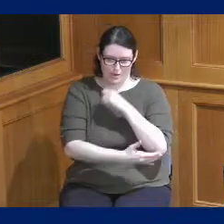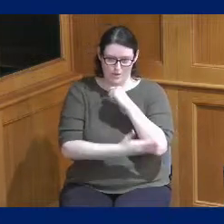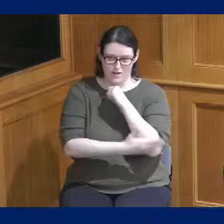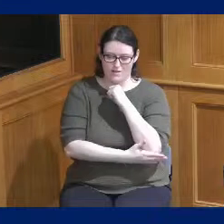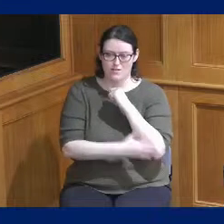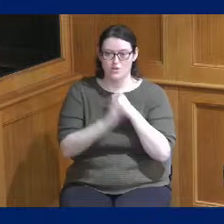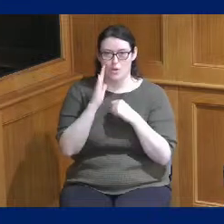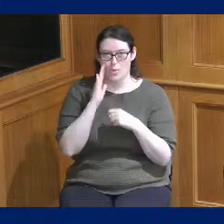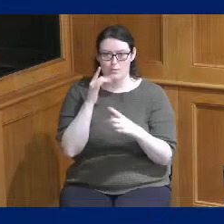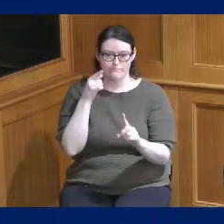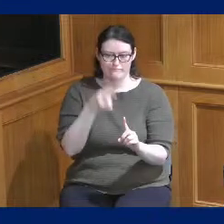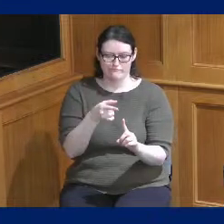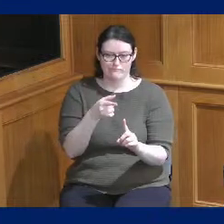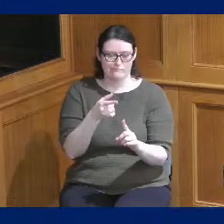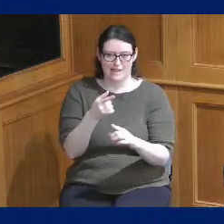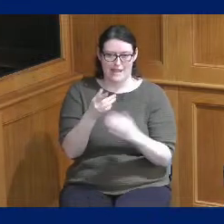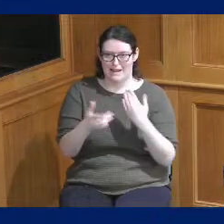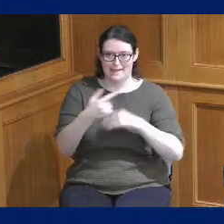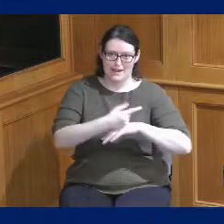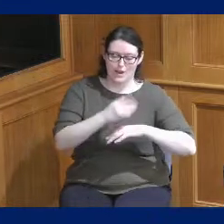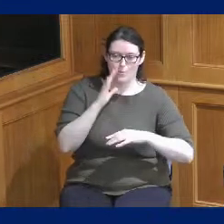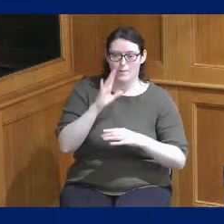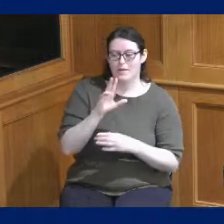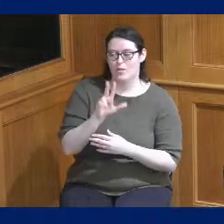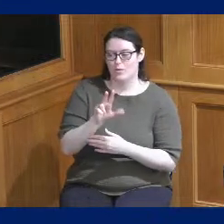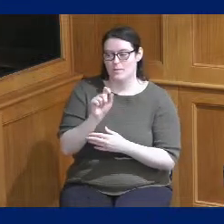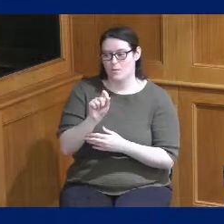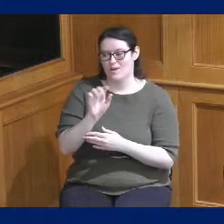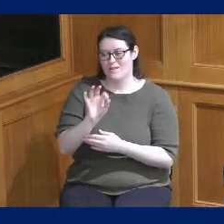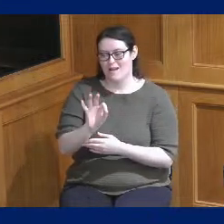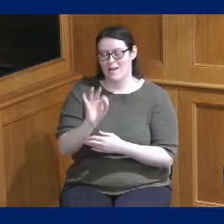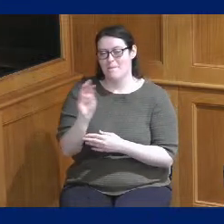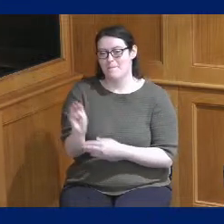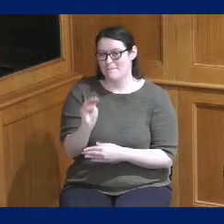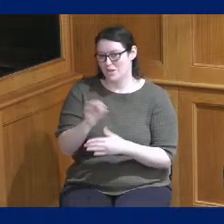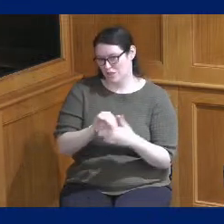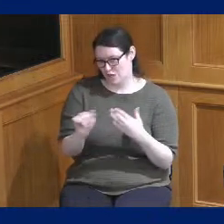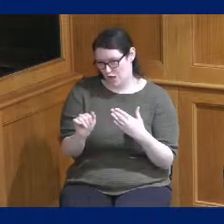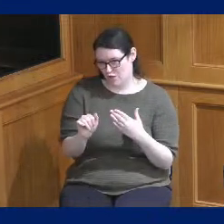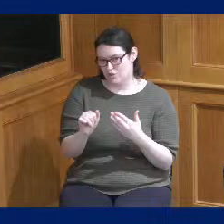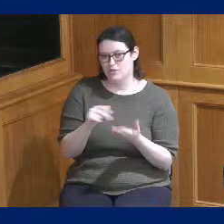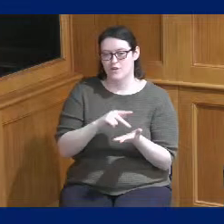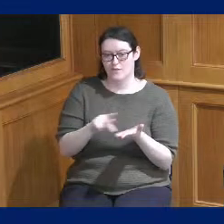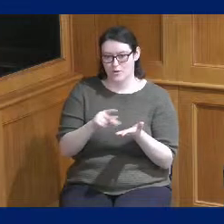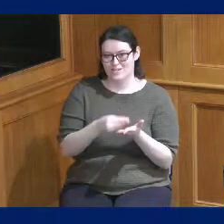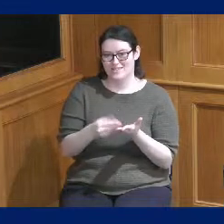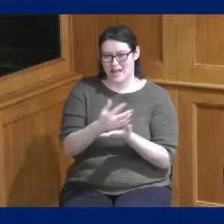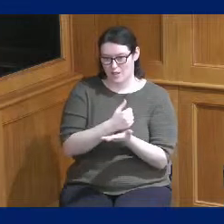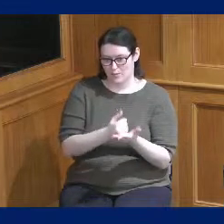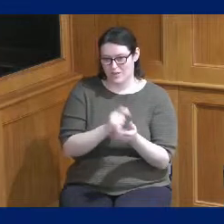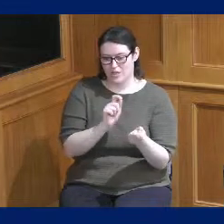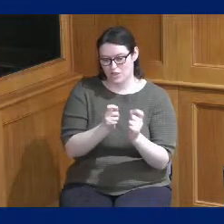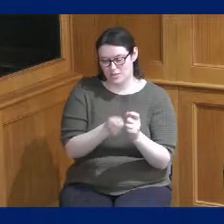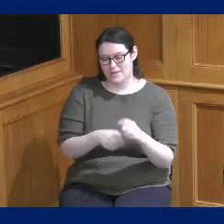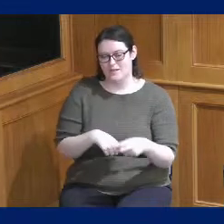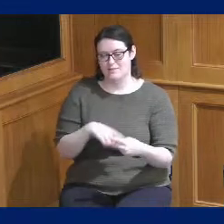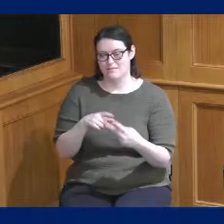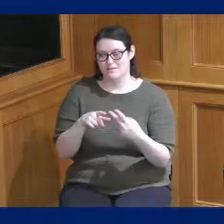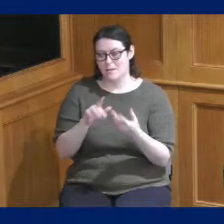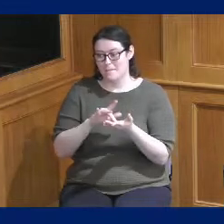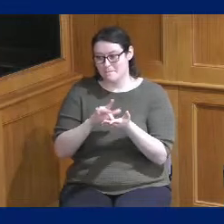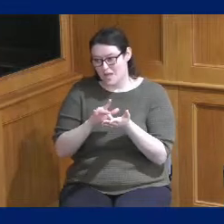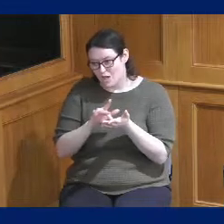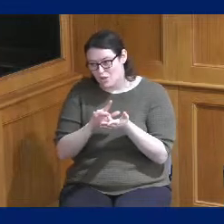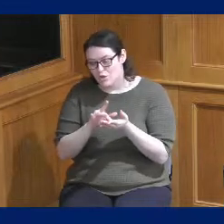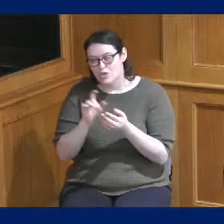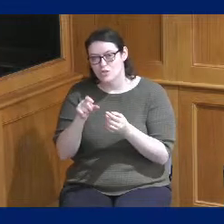at the end of the day, that's made up of $3.9 million in salary adjustments. Medical is projected to be